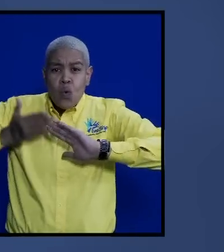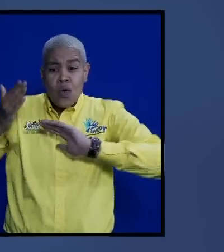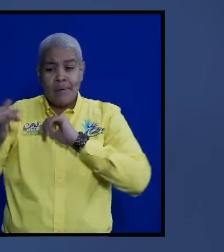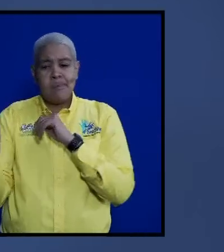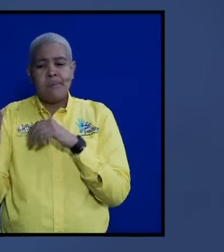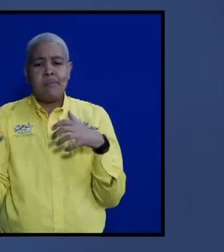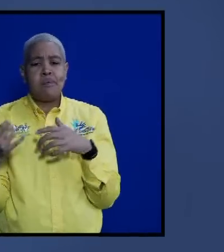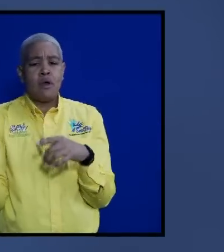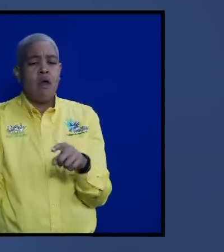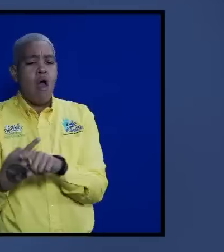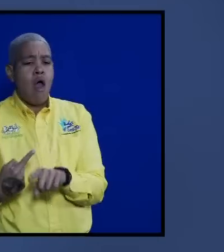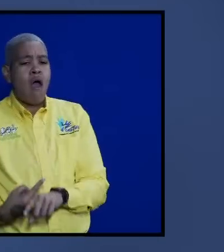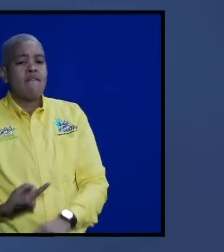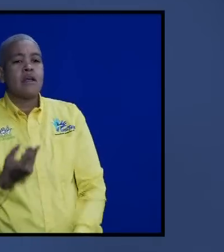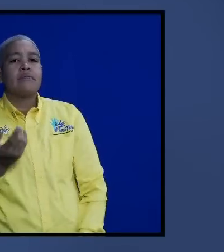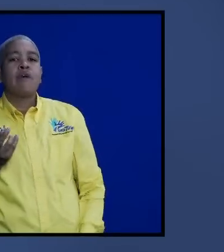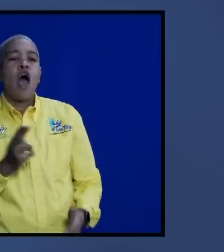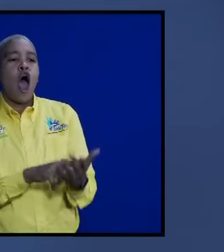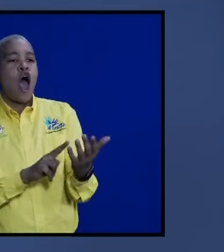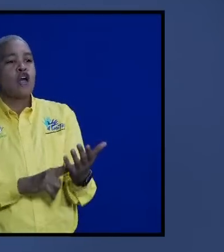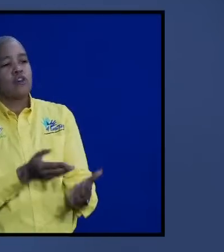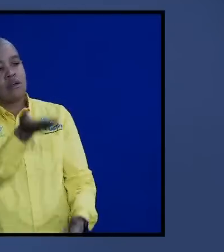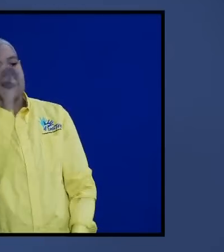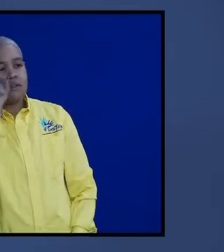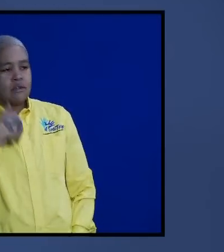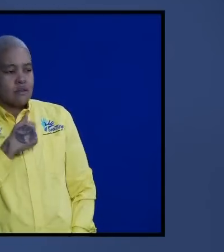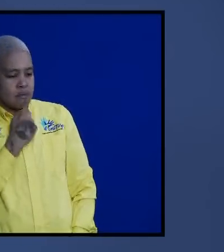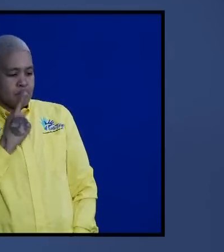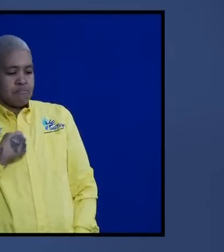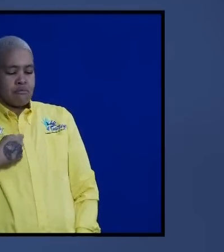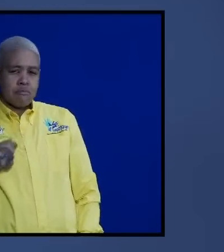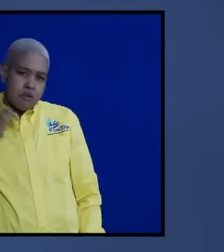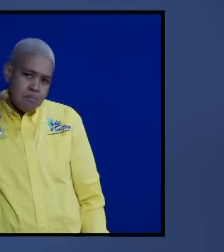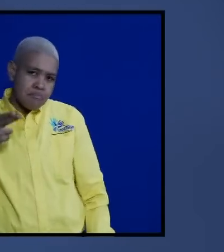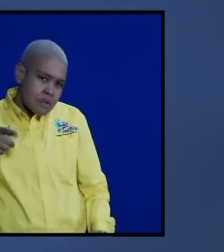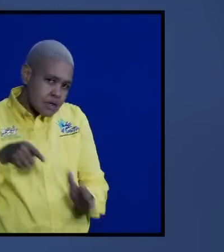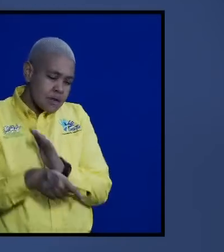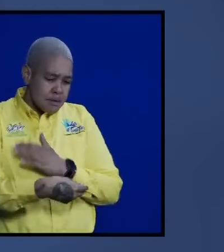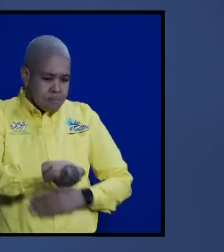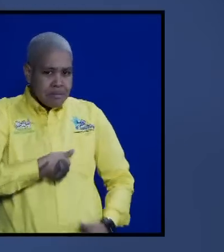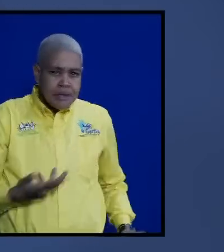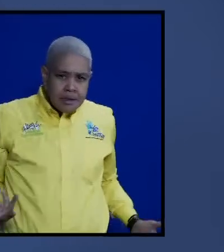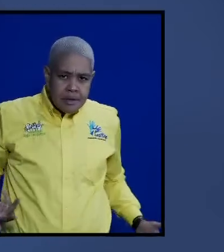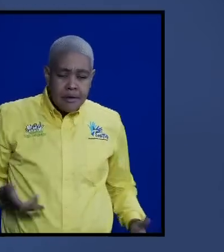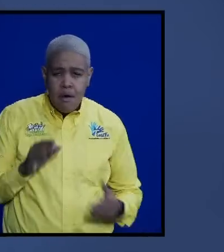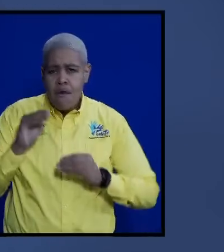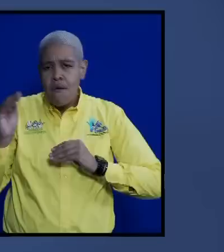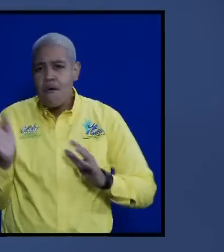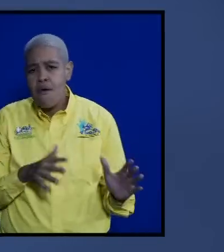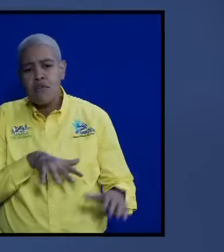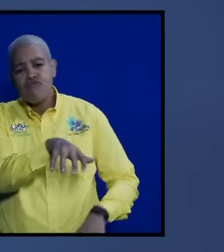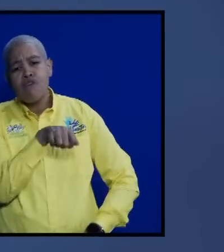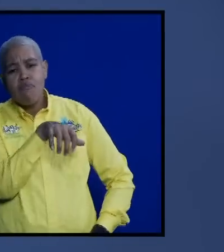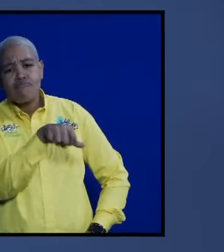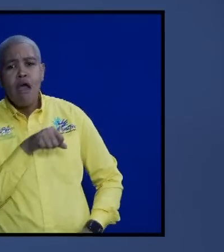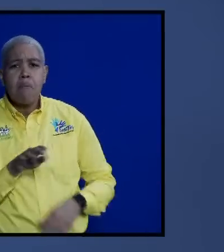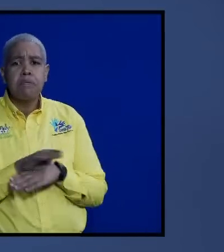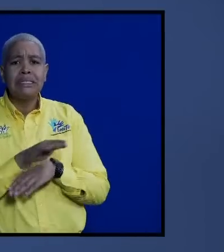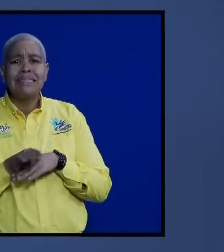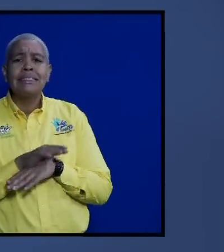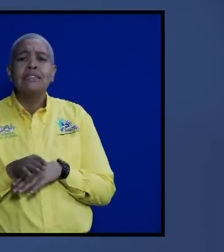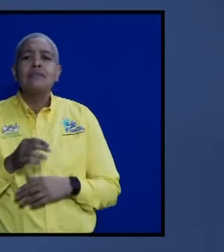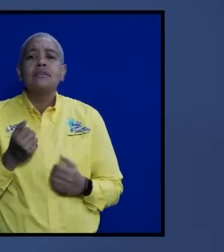conflicts, contract killings, organized robberies of businesses, hijacking of goods in